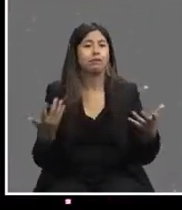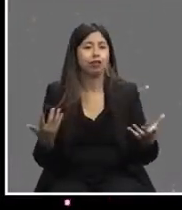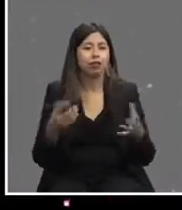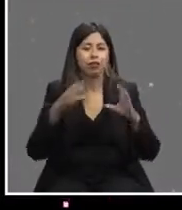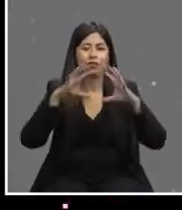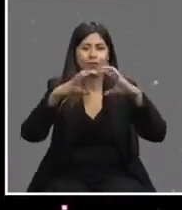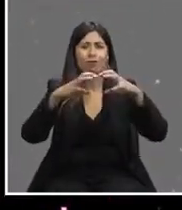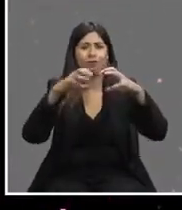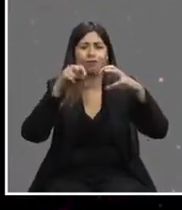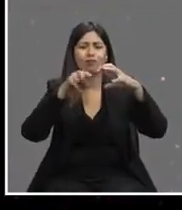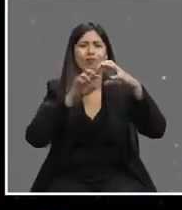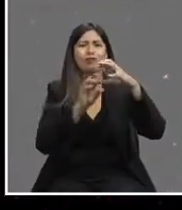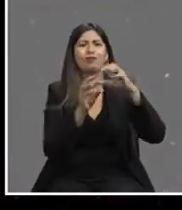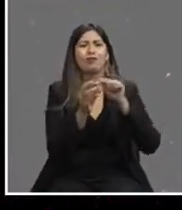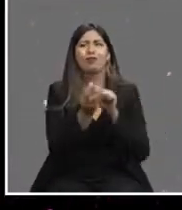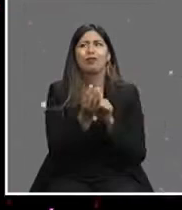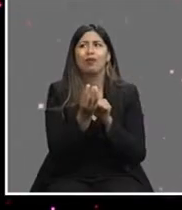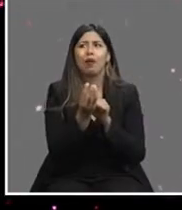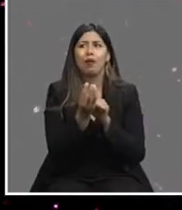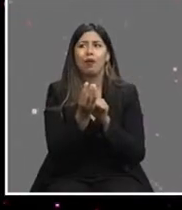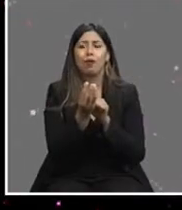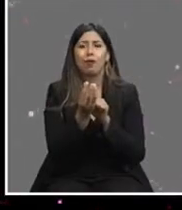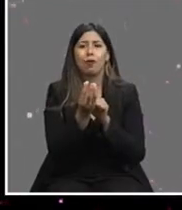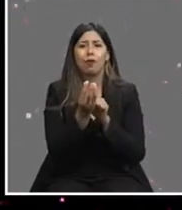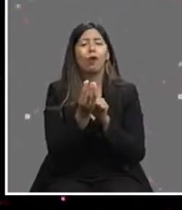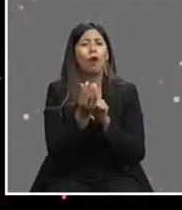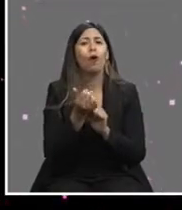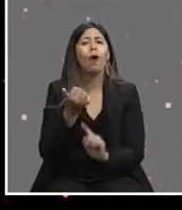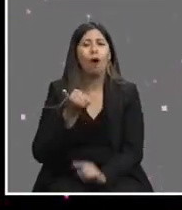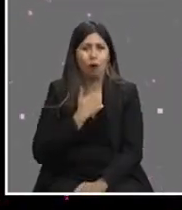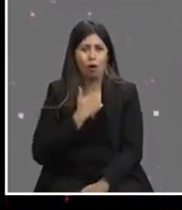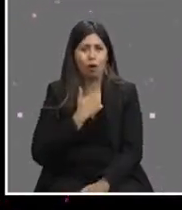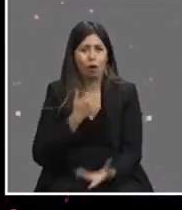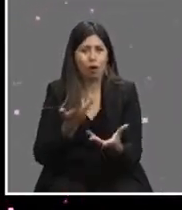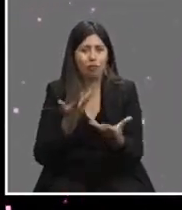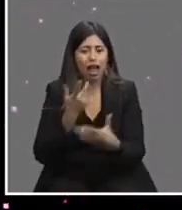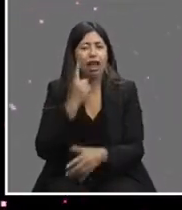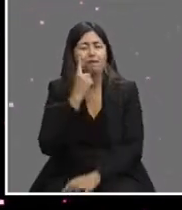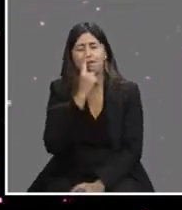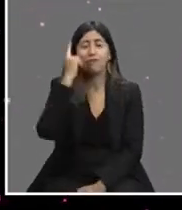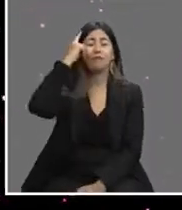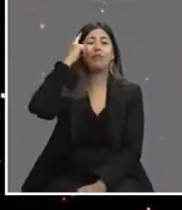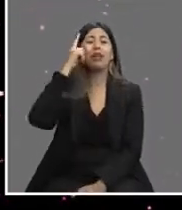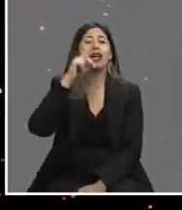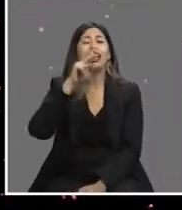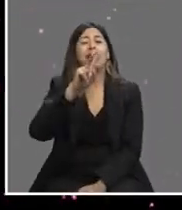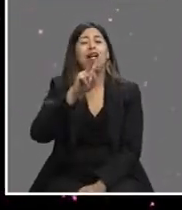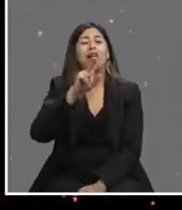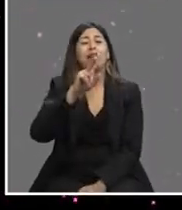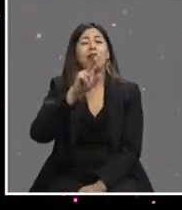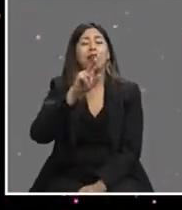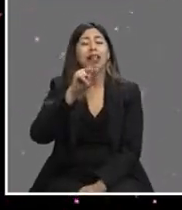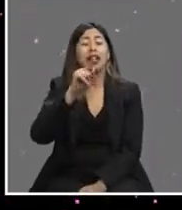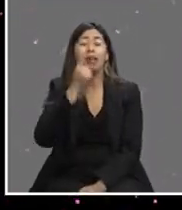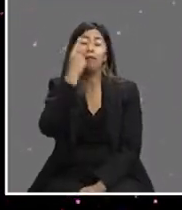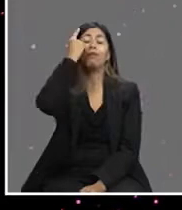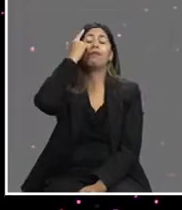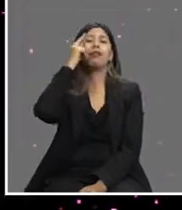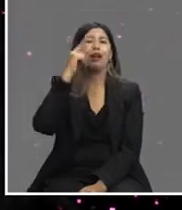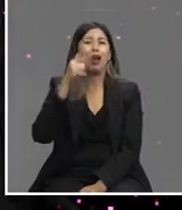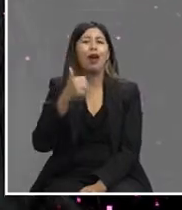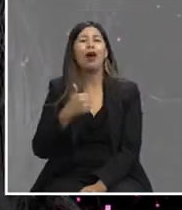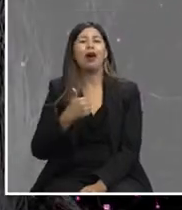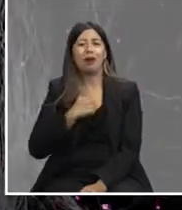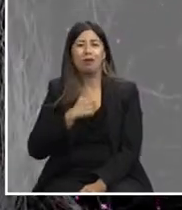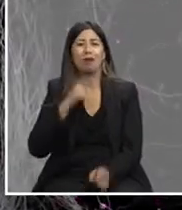we make the least effort possible. And finally, the last essential human purpose is information